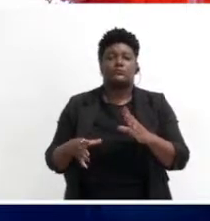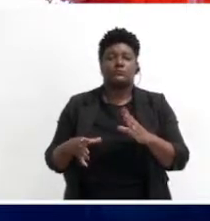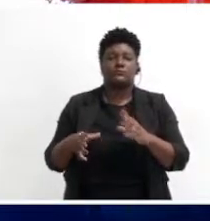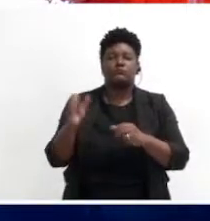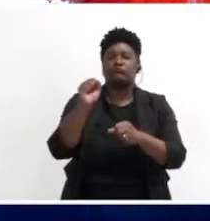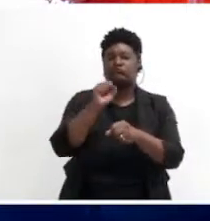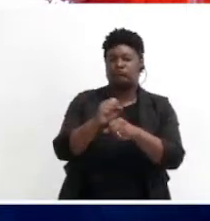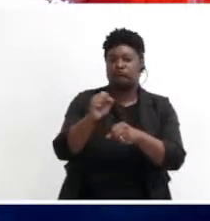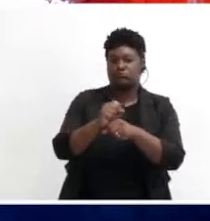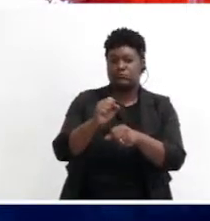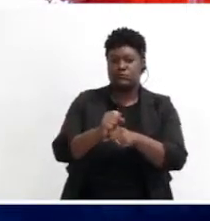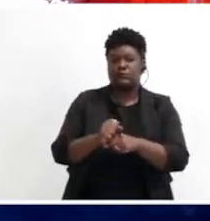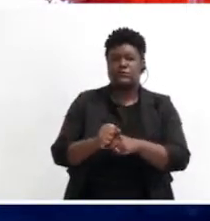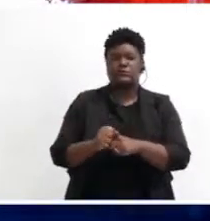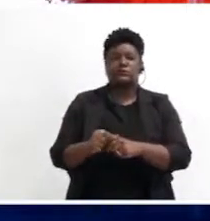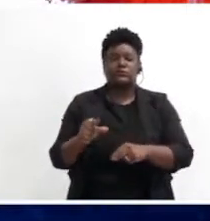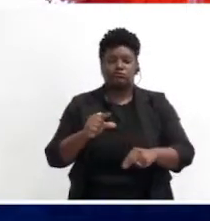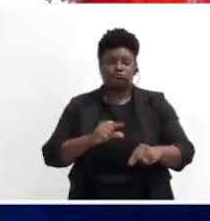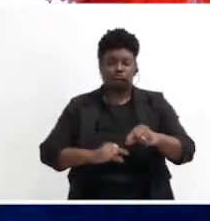use.